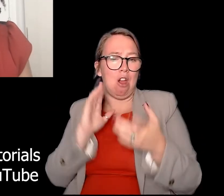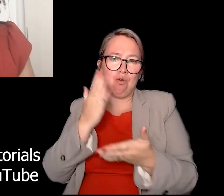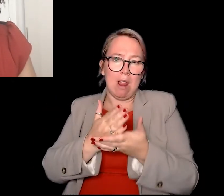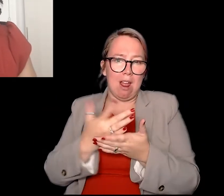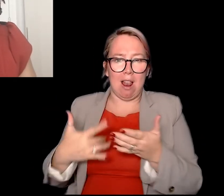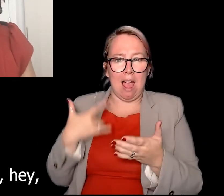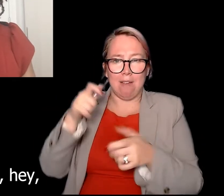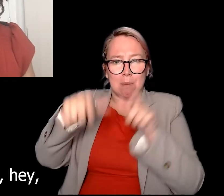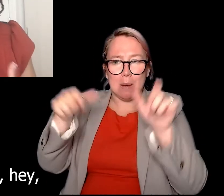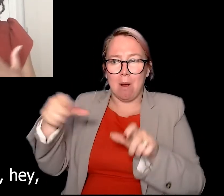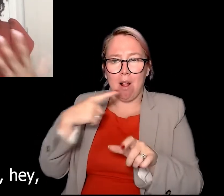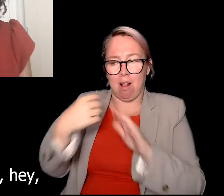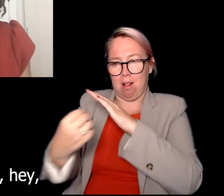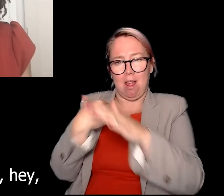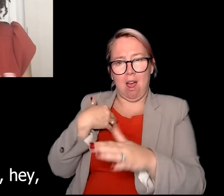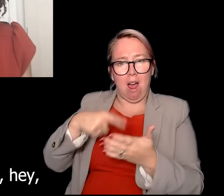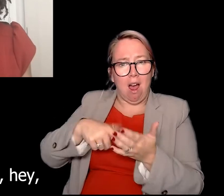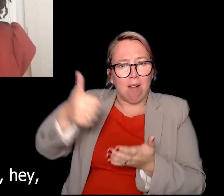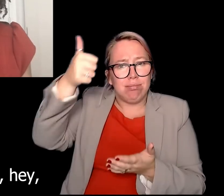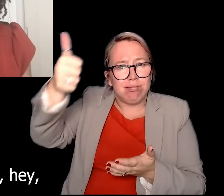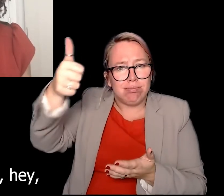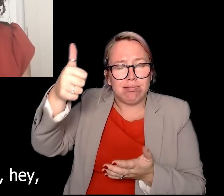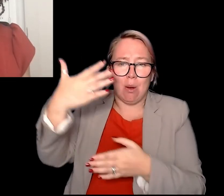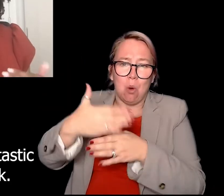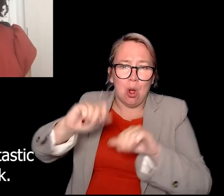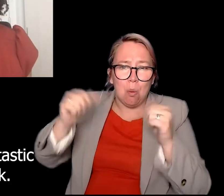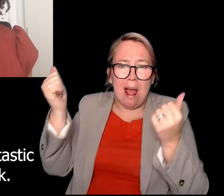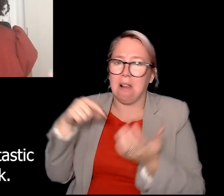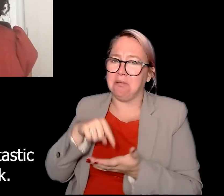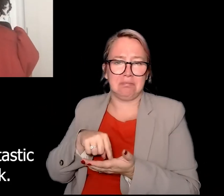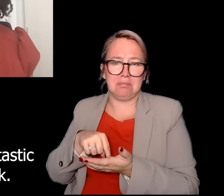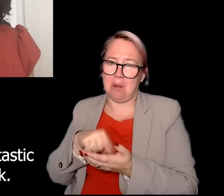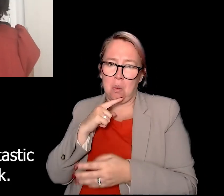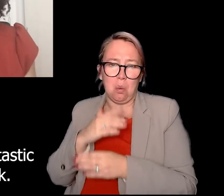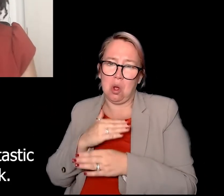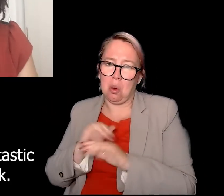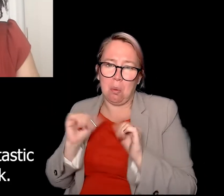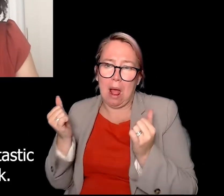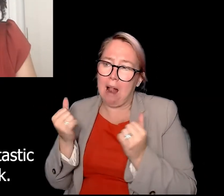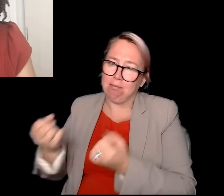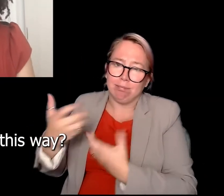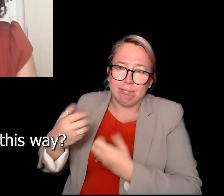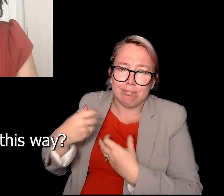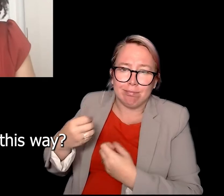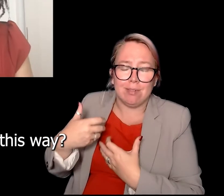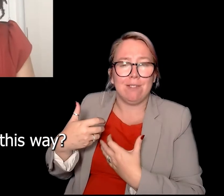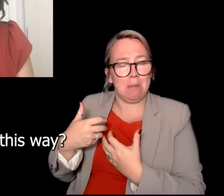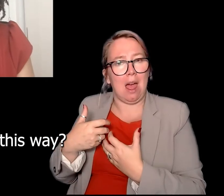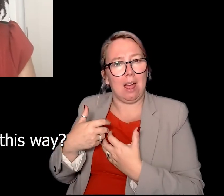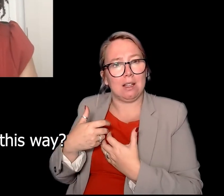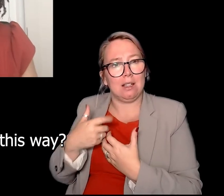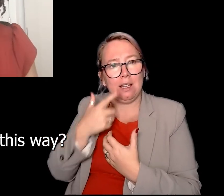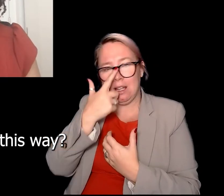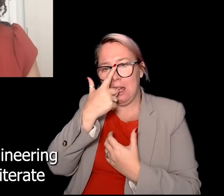across YouTube, tons of real-life folks writing in and saying, hey, this worked for me, it was fantastic, or hey, this didn't work, what about altering